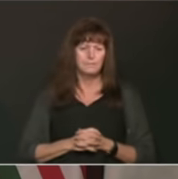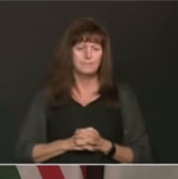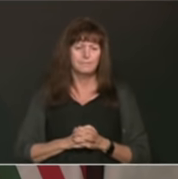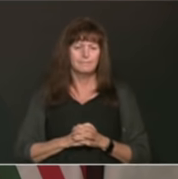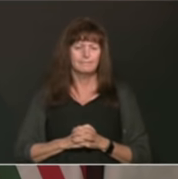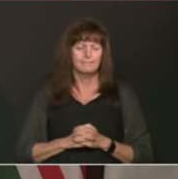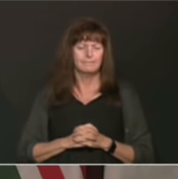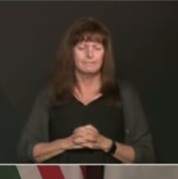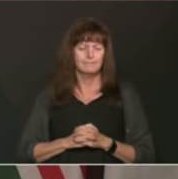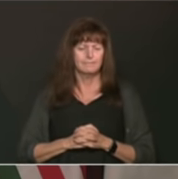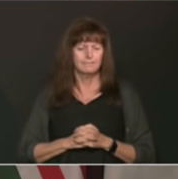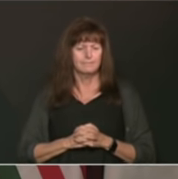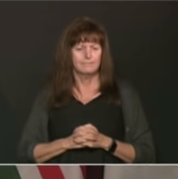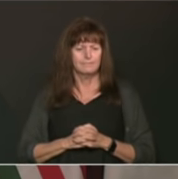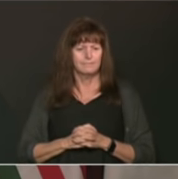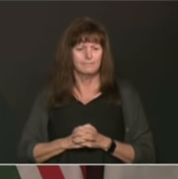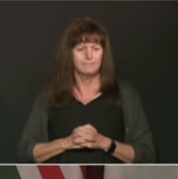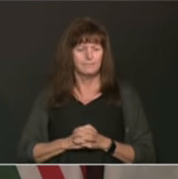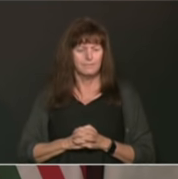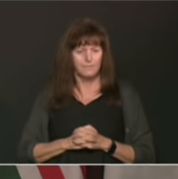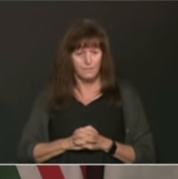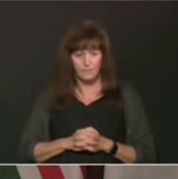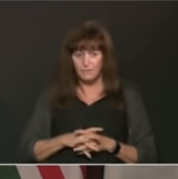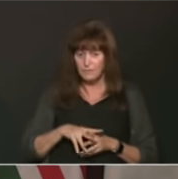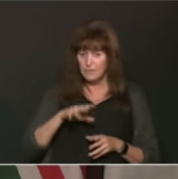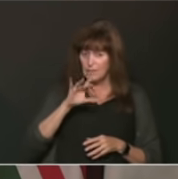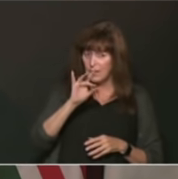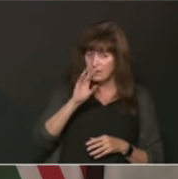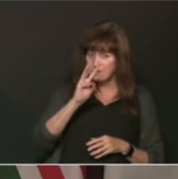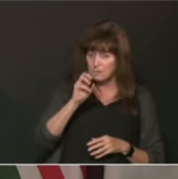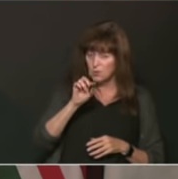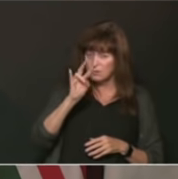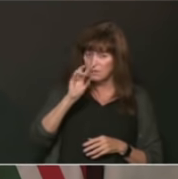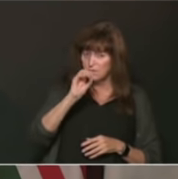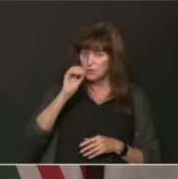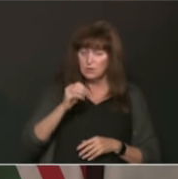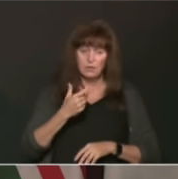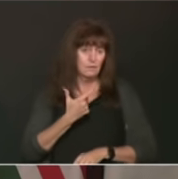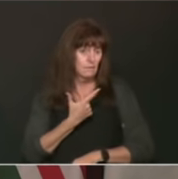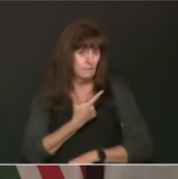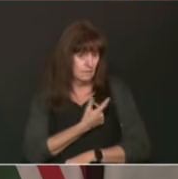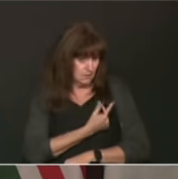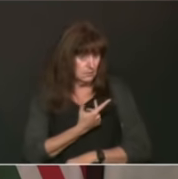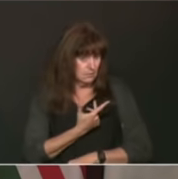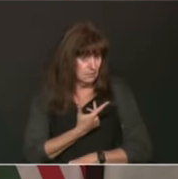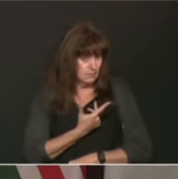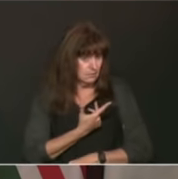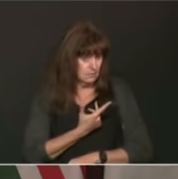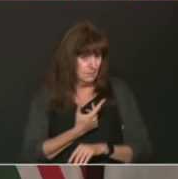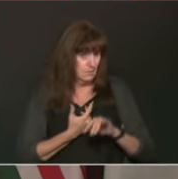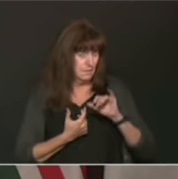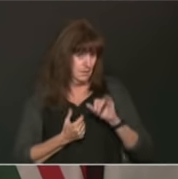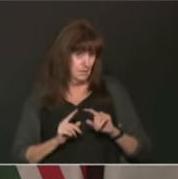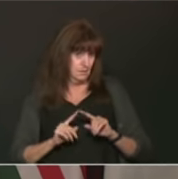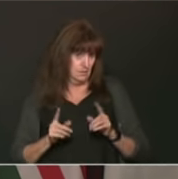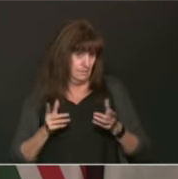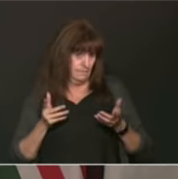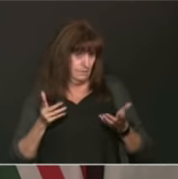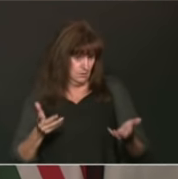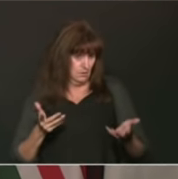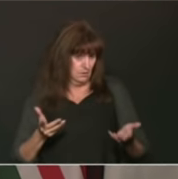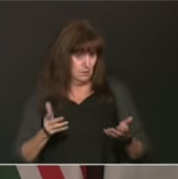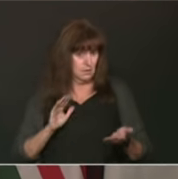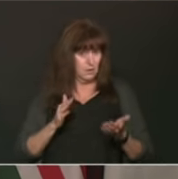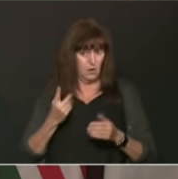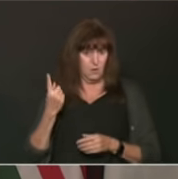I think an 86.7% immunization rate in Ontario is what's allowing that to happen.